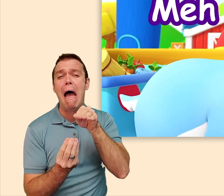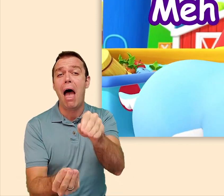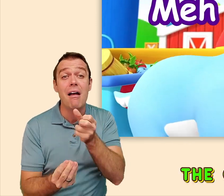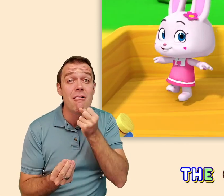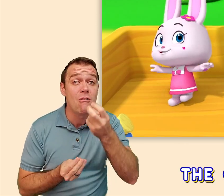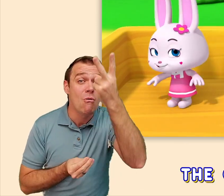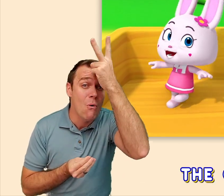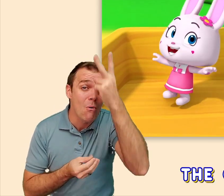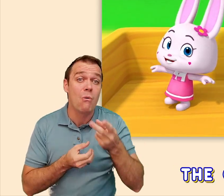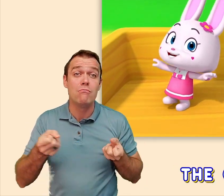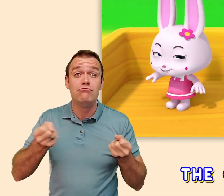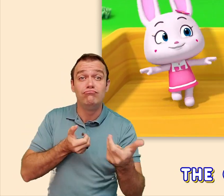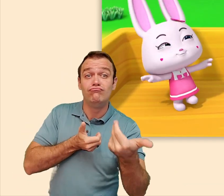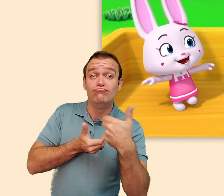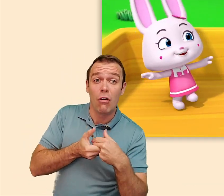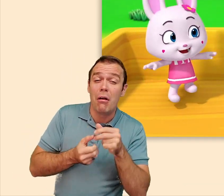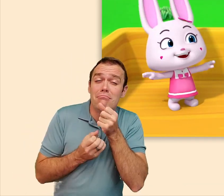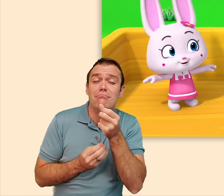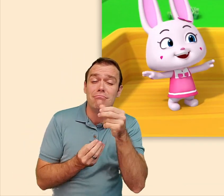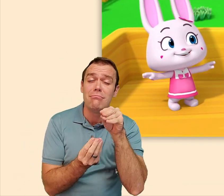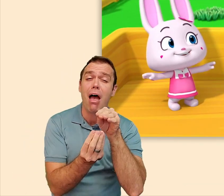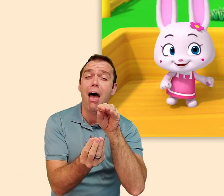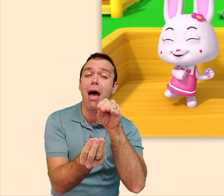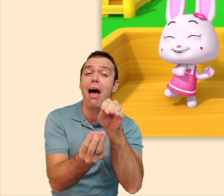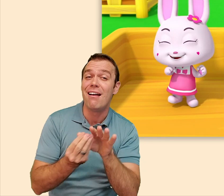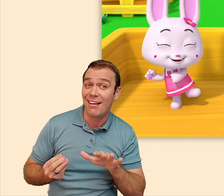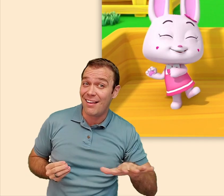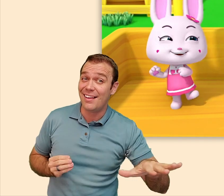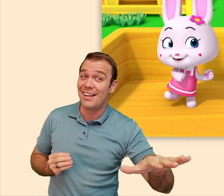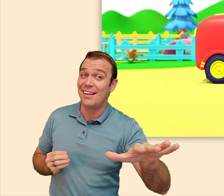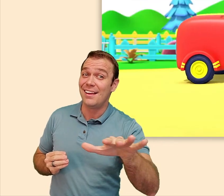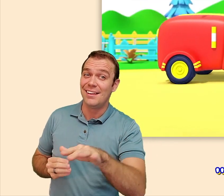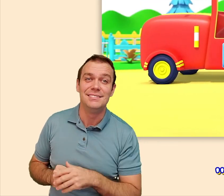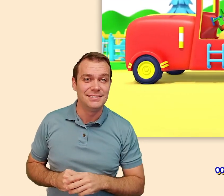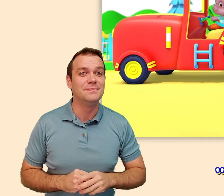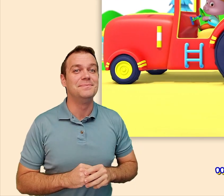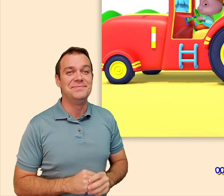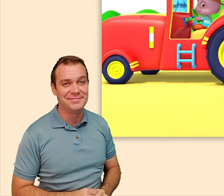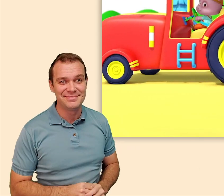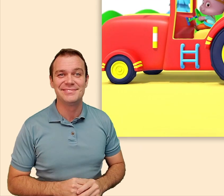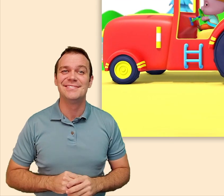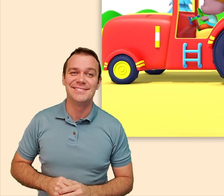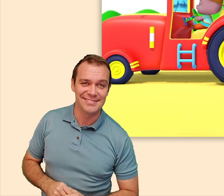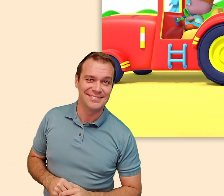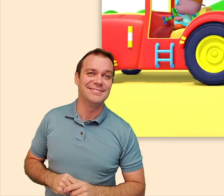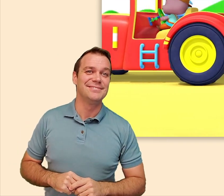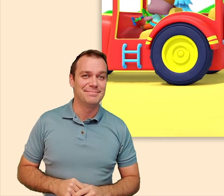meh, meh. The goat on the tractor goes meh, meh, meh, all around the farm.